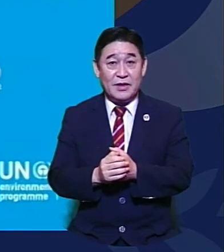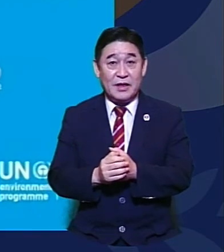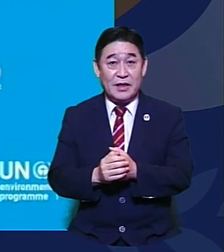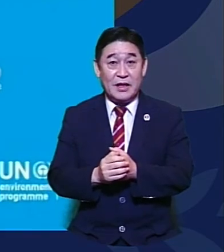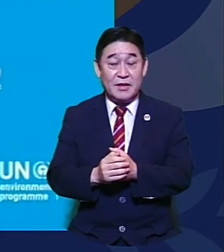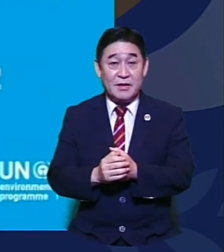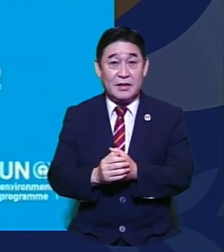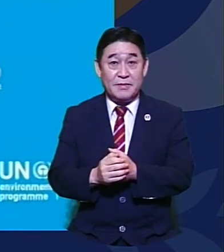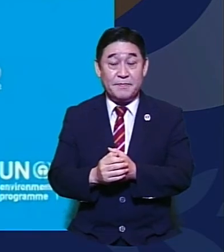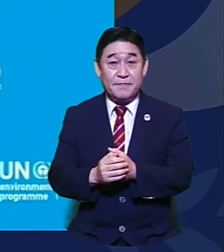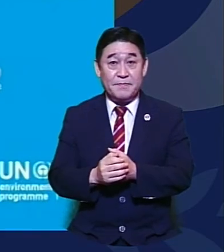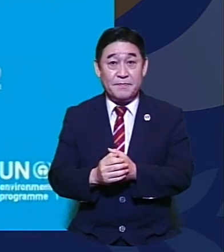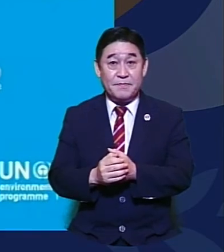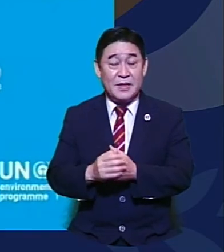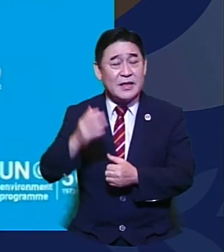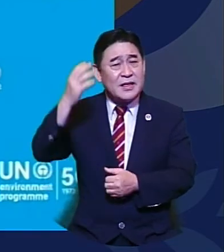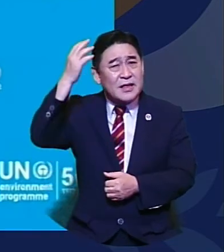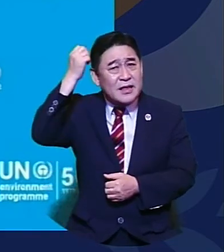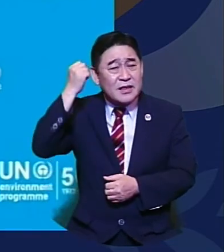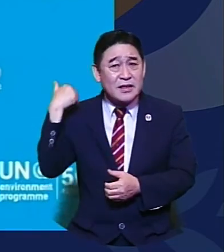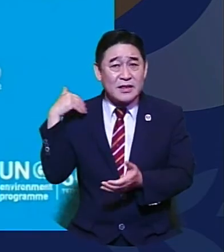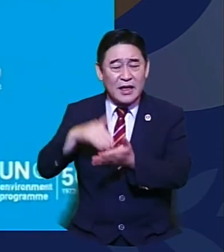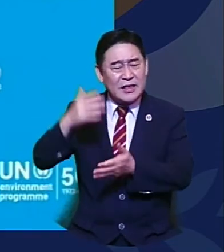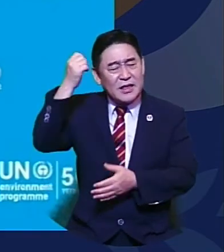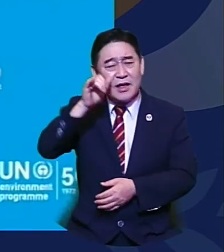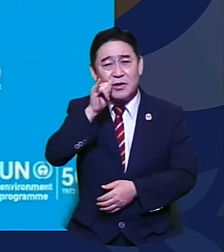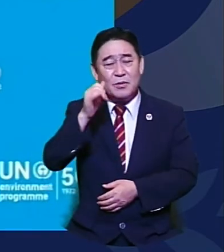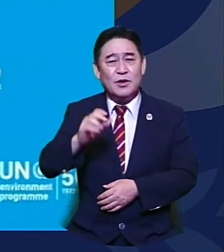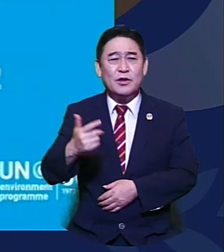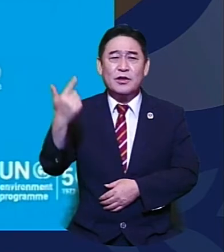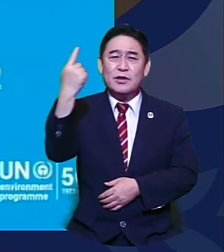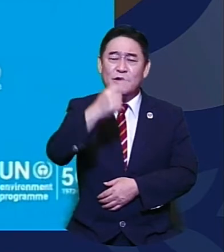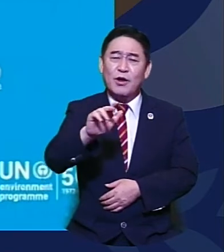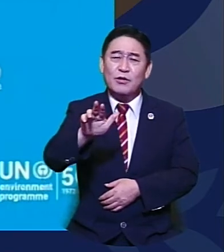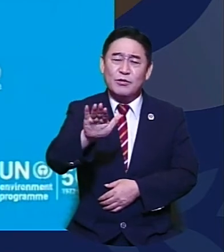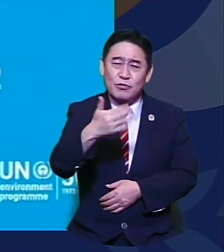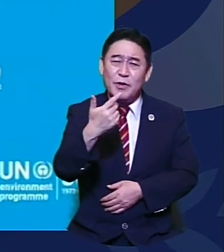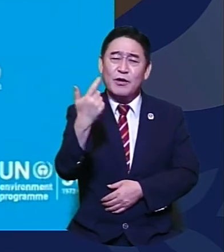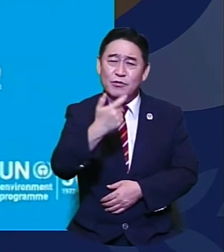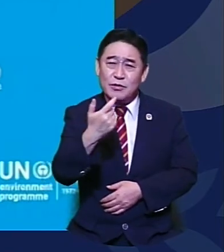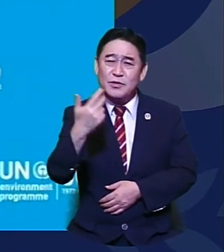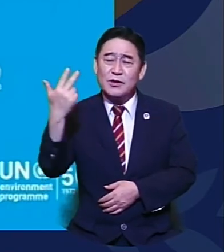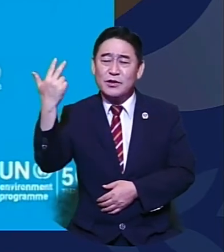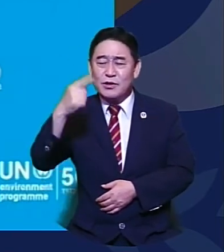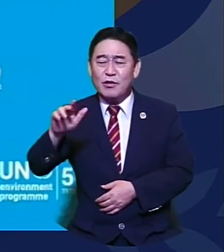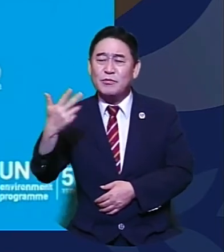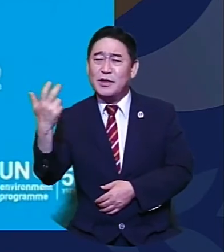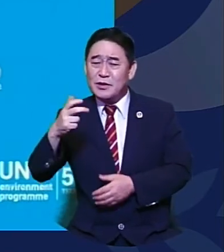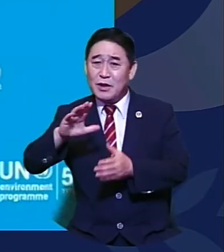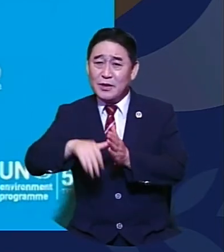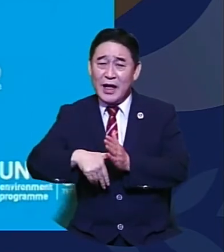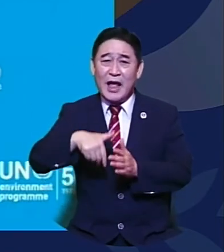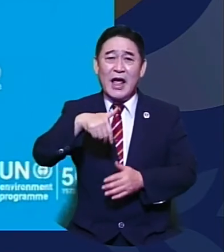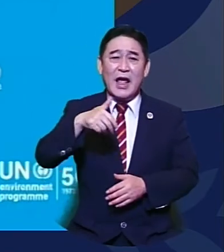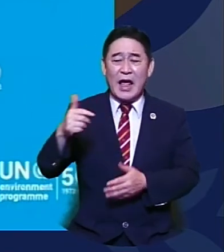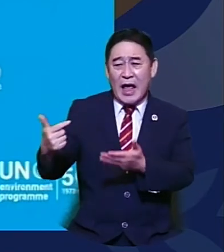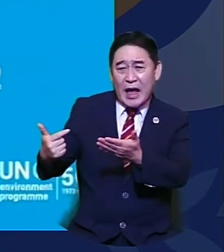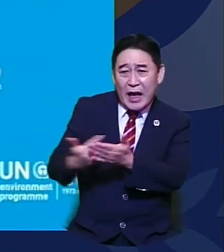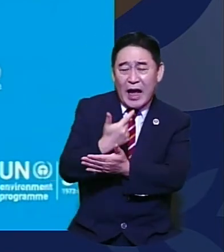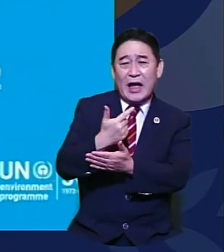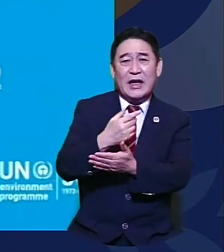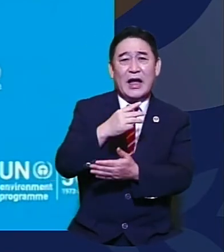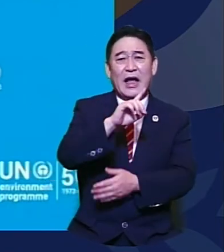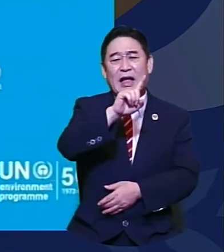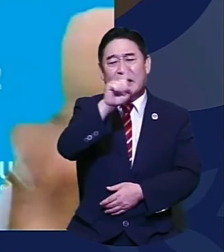Ghana, Tanzania, and many, many African countries. But if you look at the impact of technology in Korea's